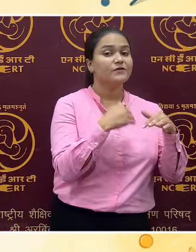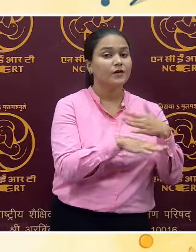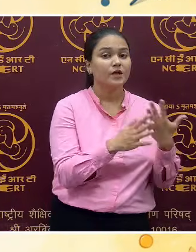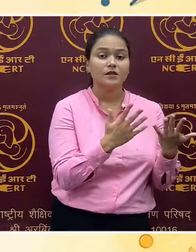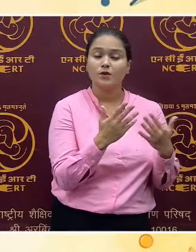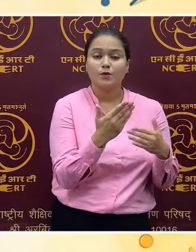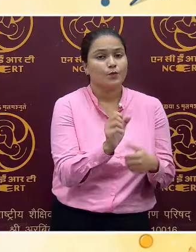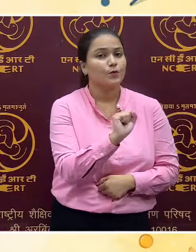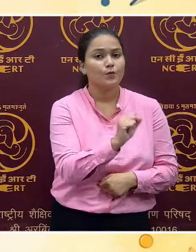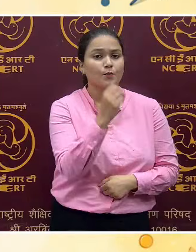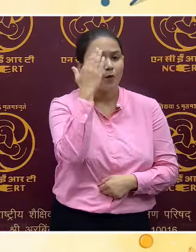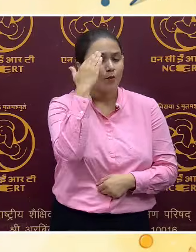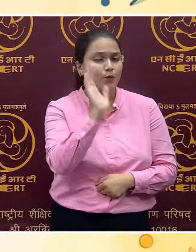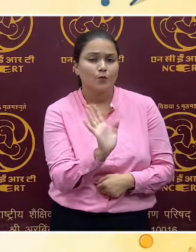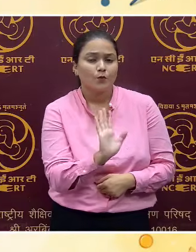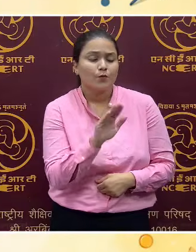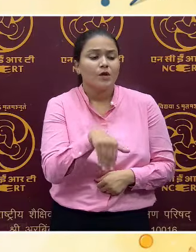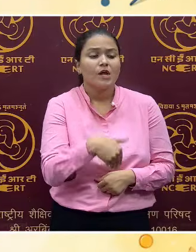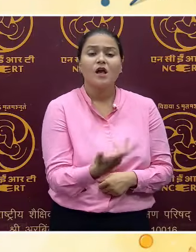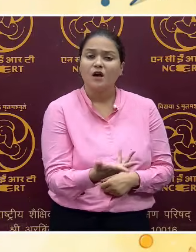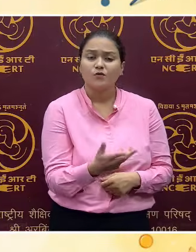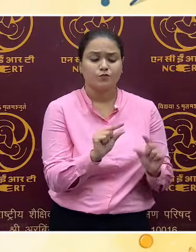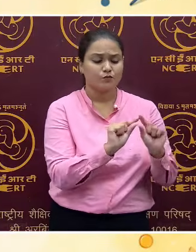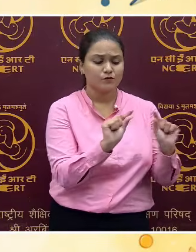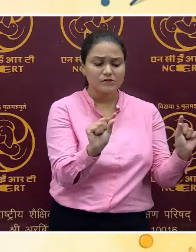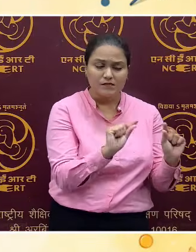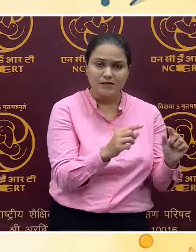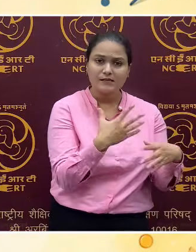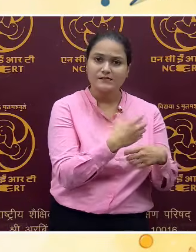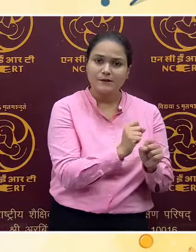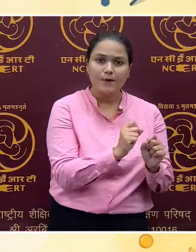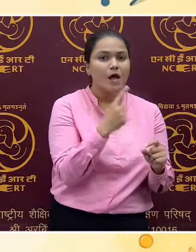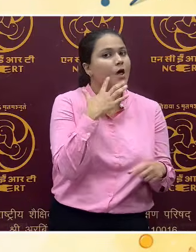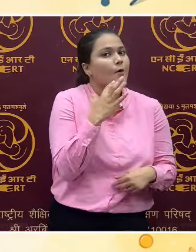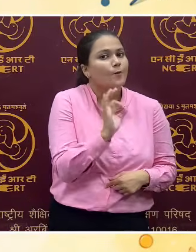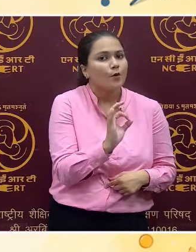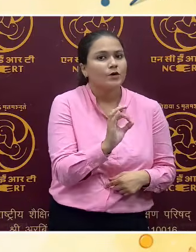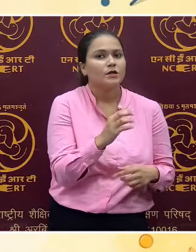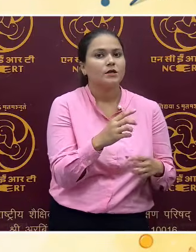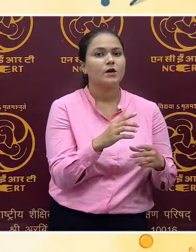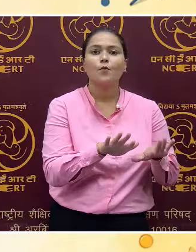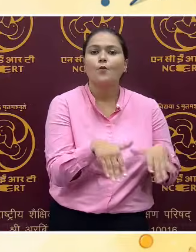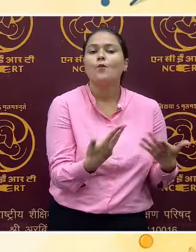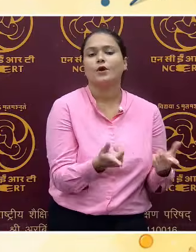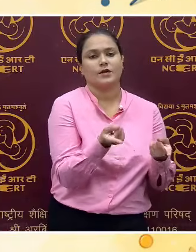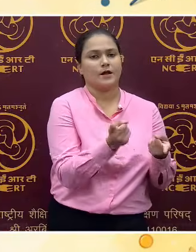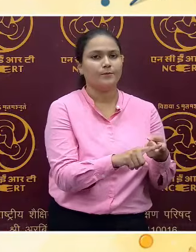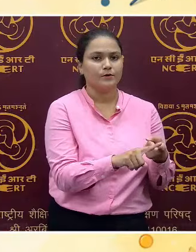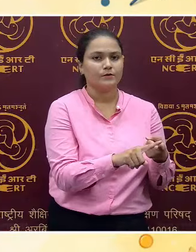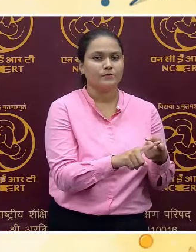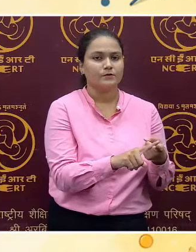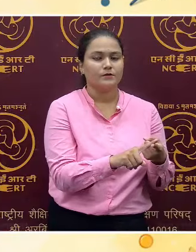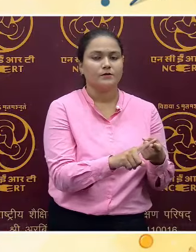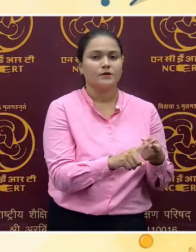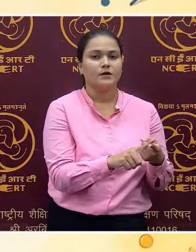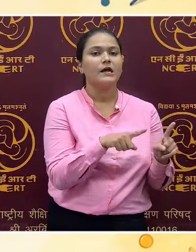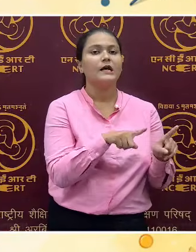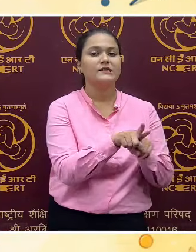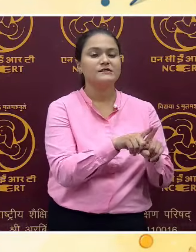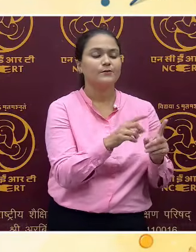their role or hide behind a curtain, sometimes it would be in passive voice. So, let